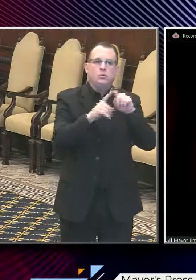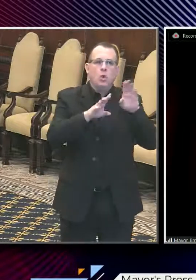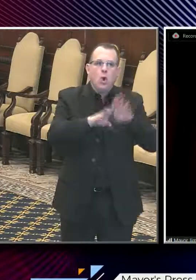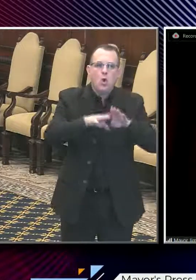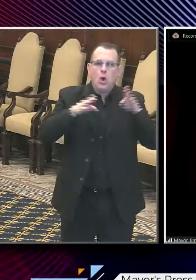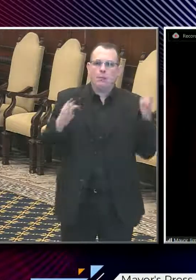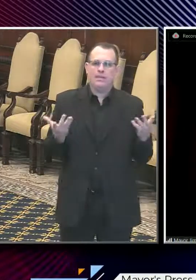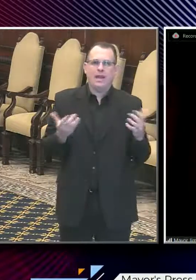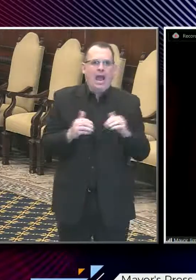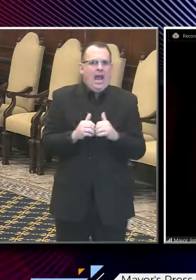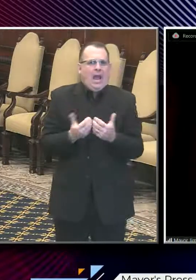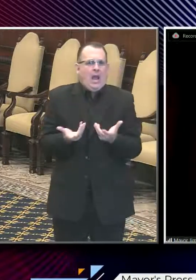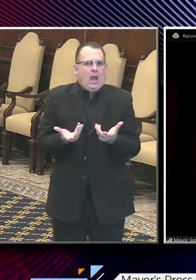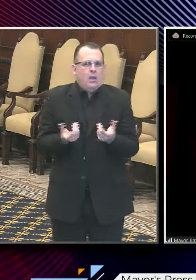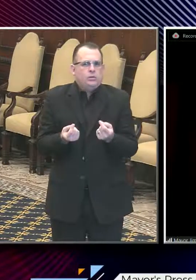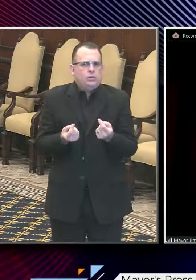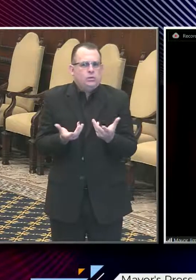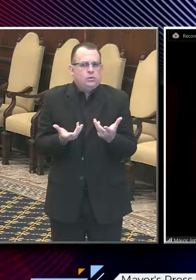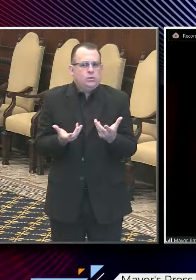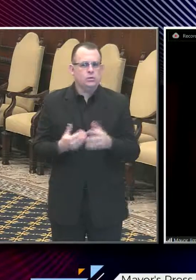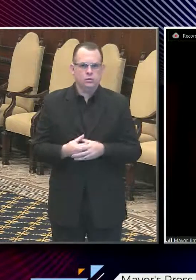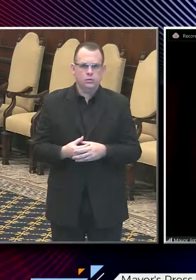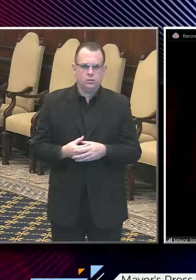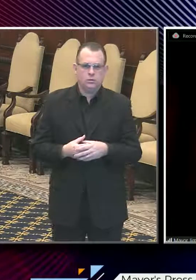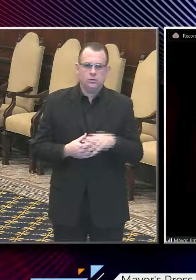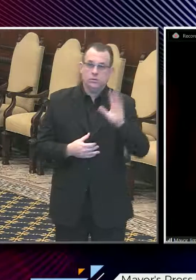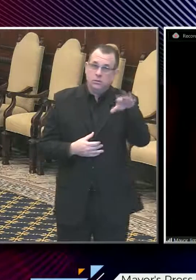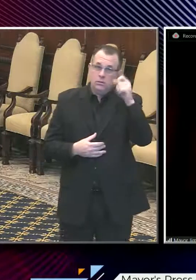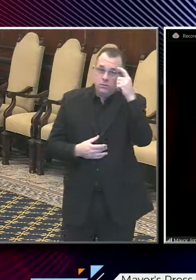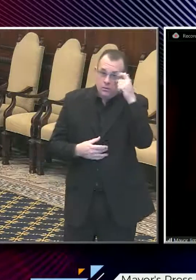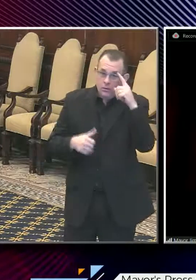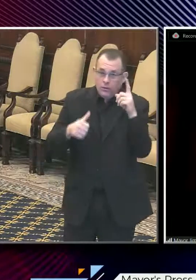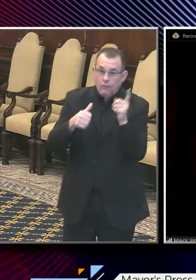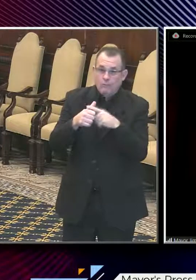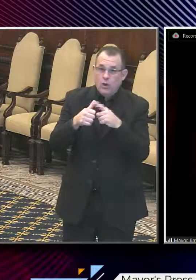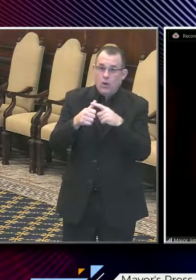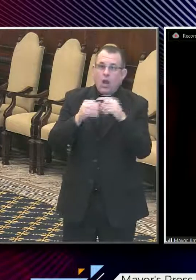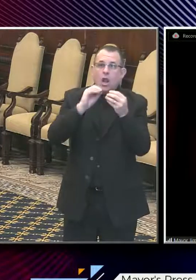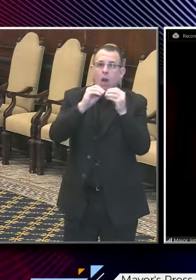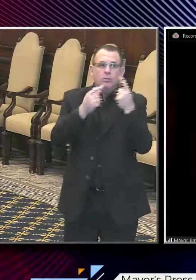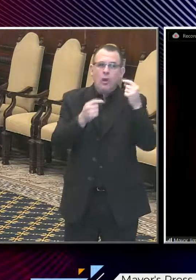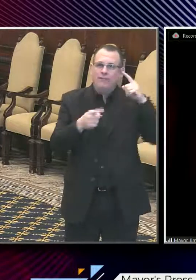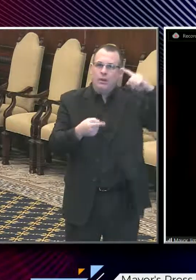our medical side before we can get into that. We've done some